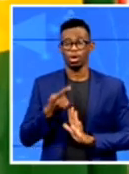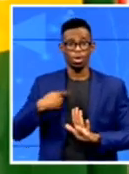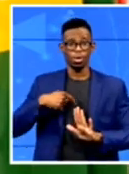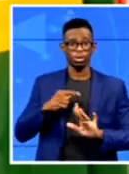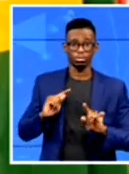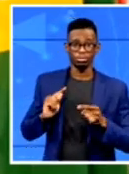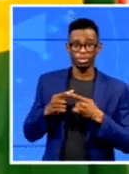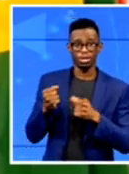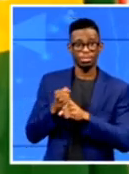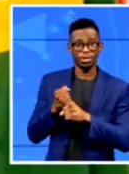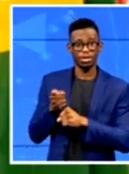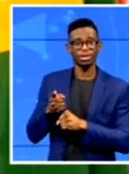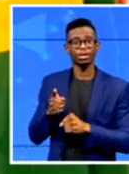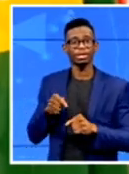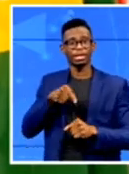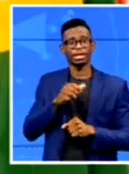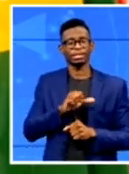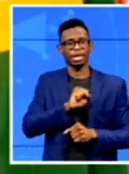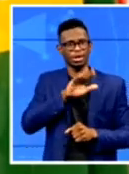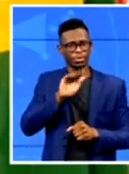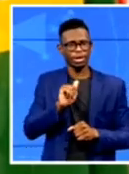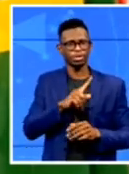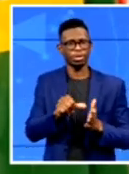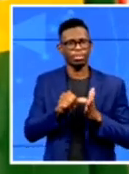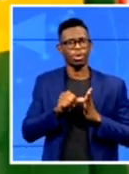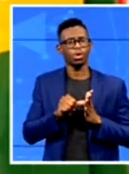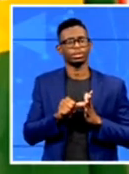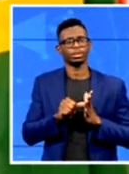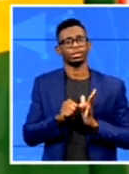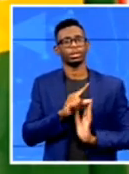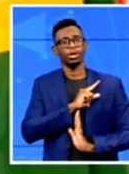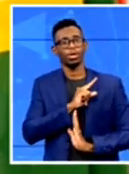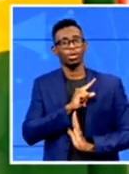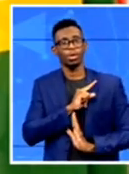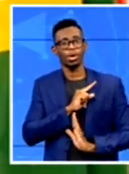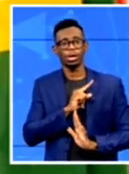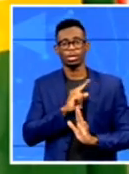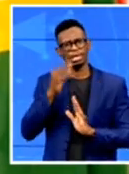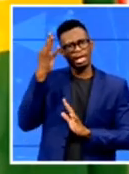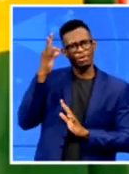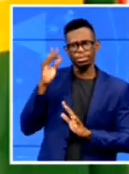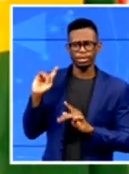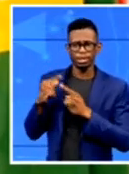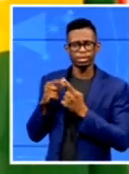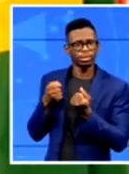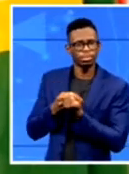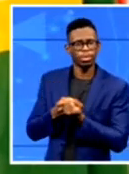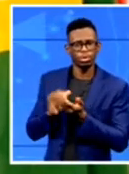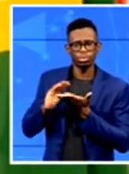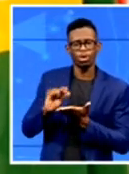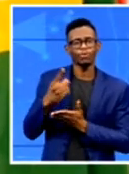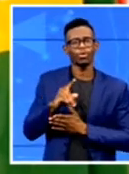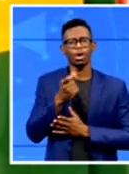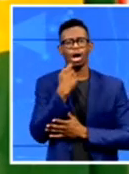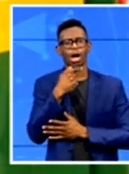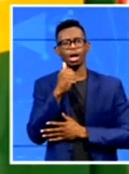government since the large-scale rollout of government-sponsored antiretroviral treatments for